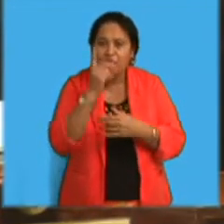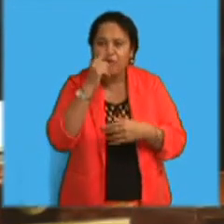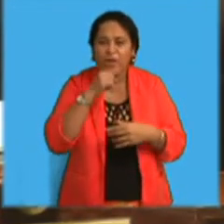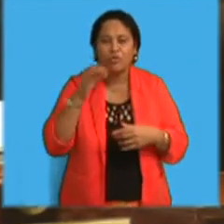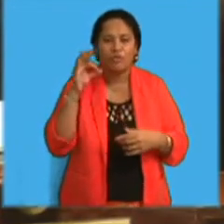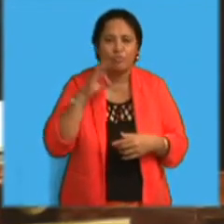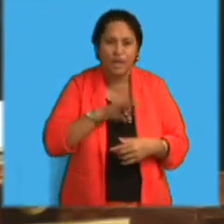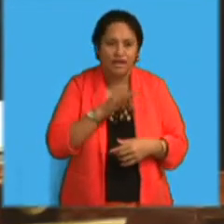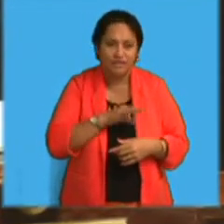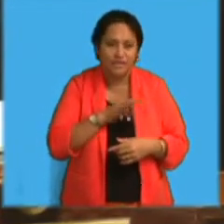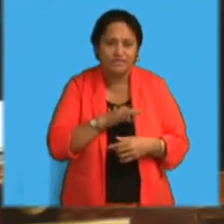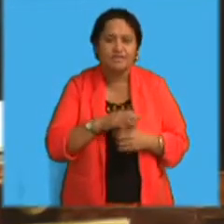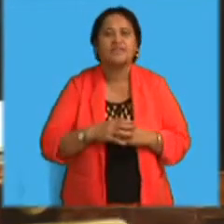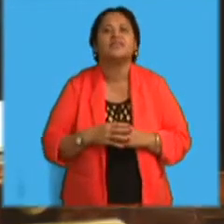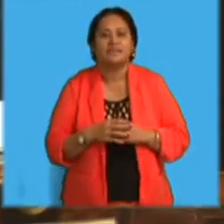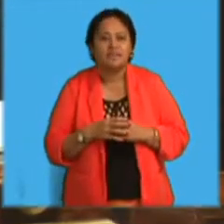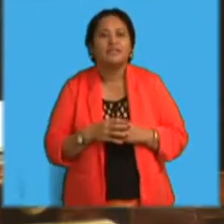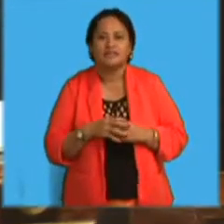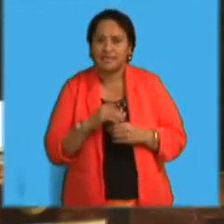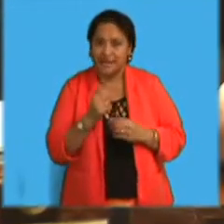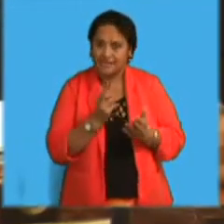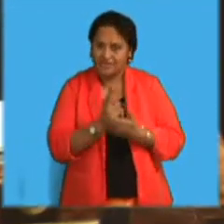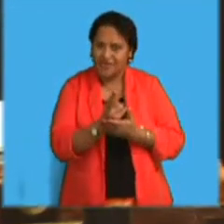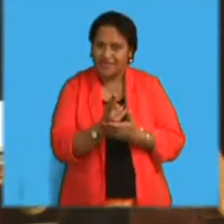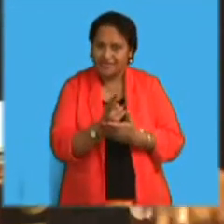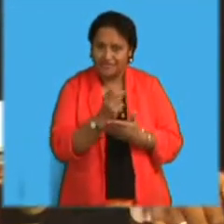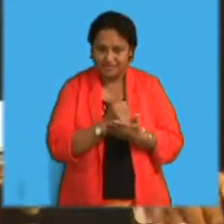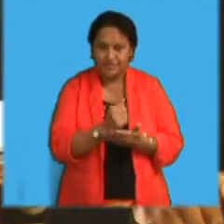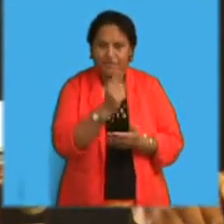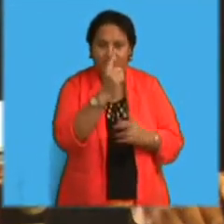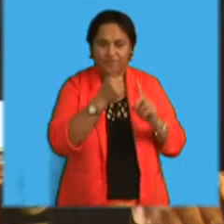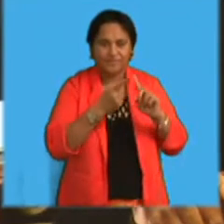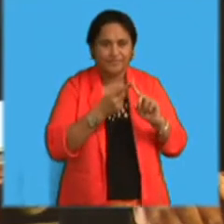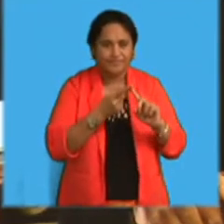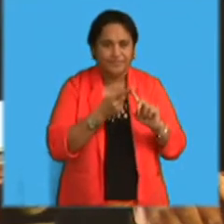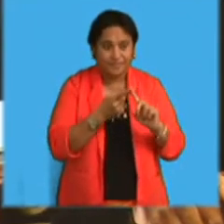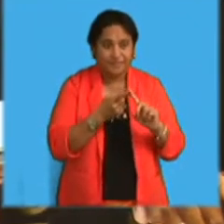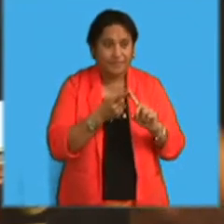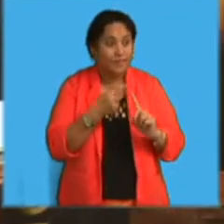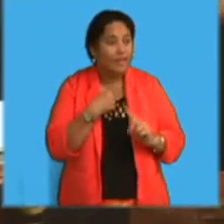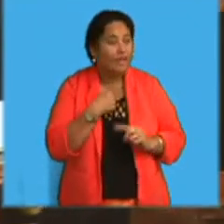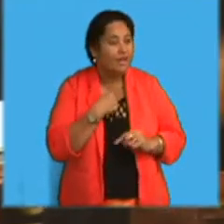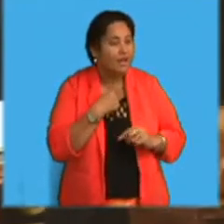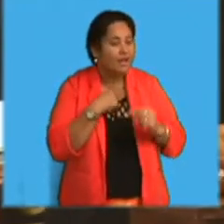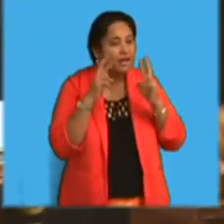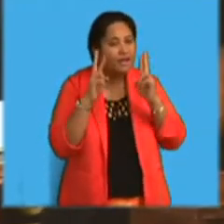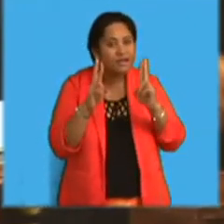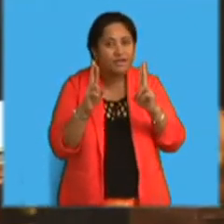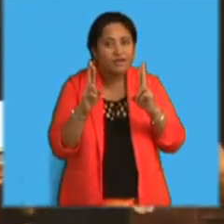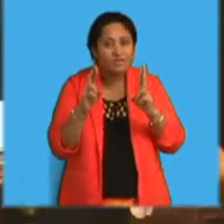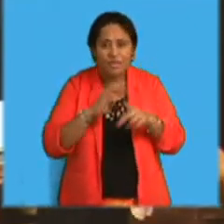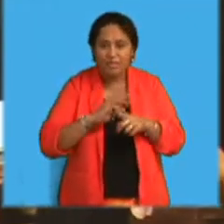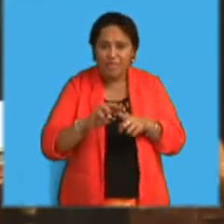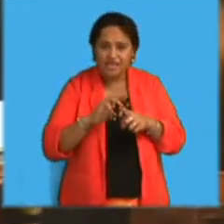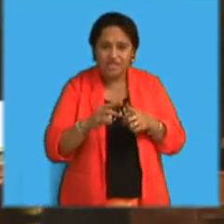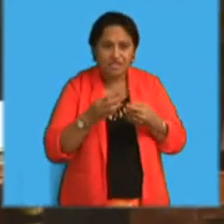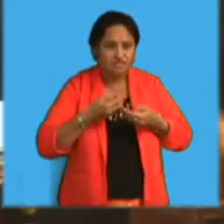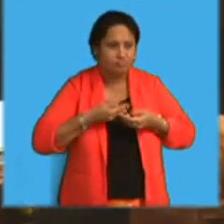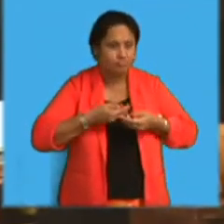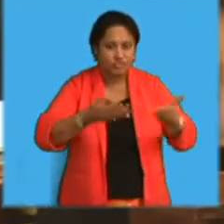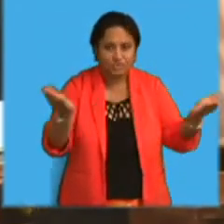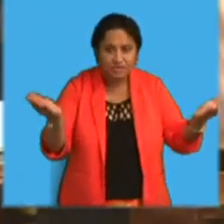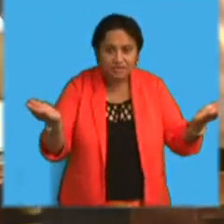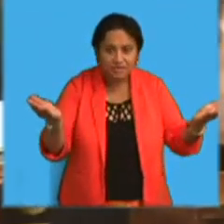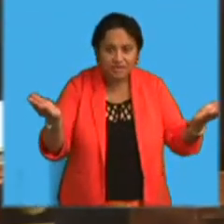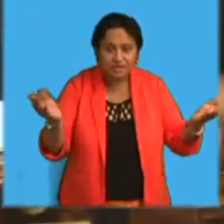that, Madam Speaker, is reality check number 1. I hope, Madam Speaker, I hope the message is loud and clear, and